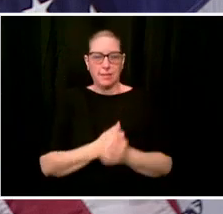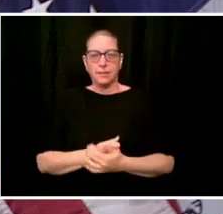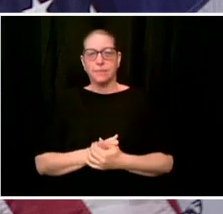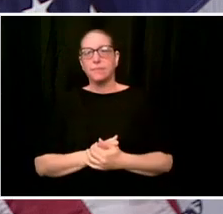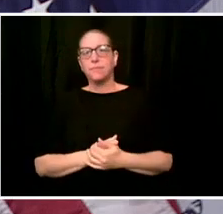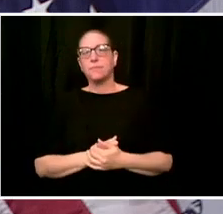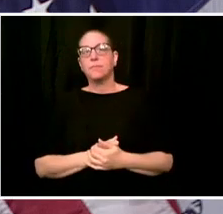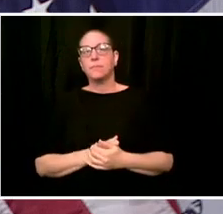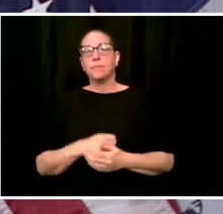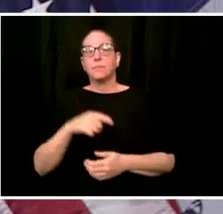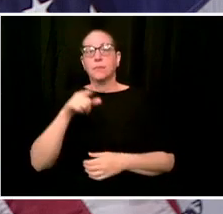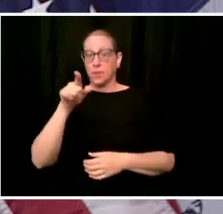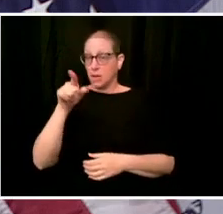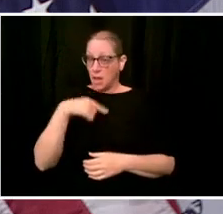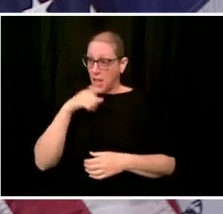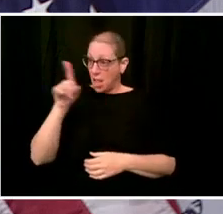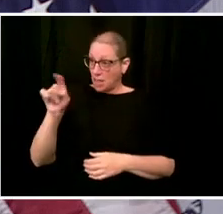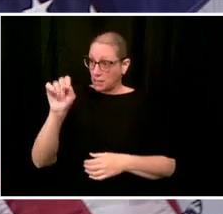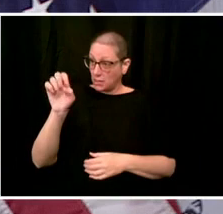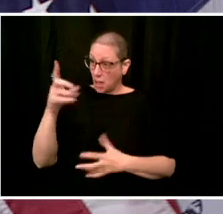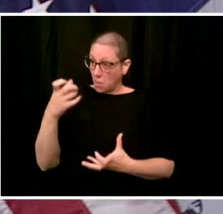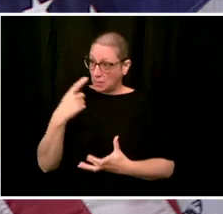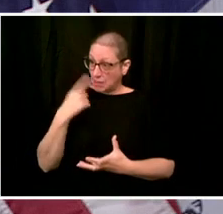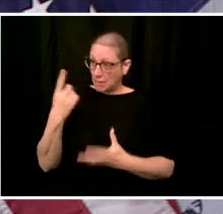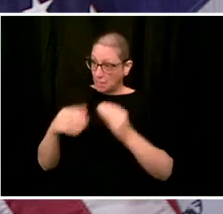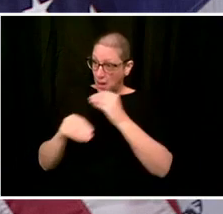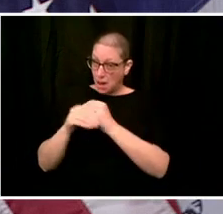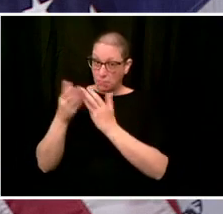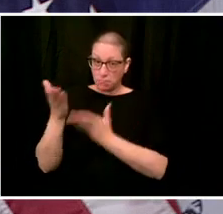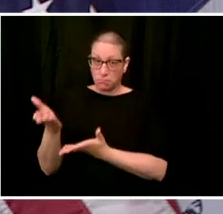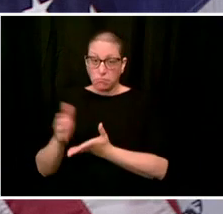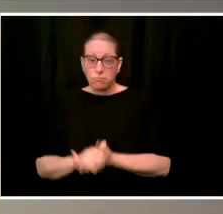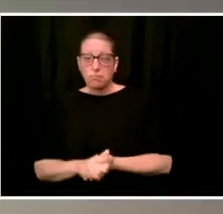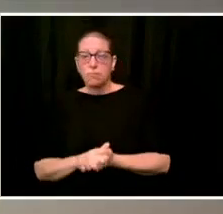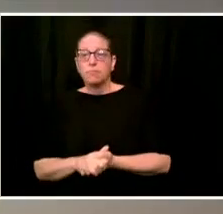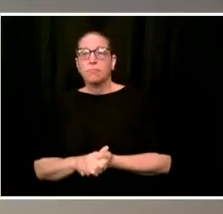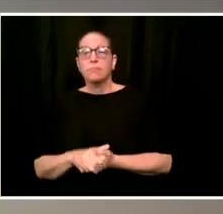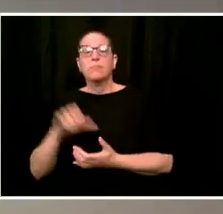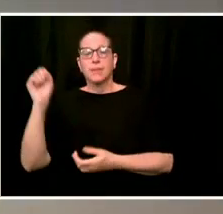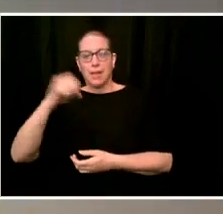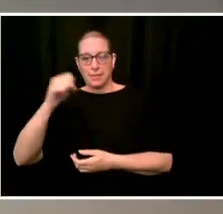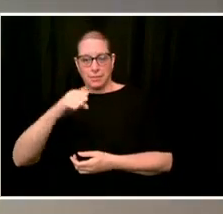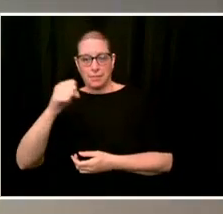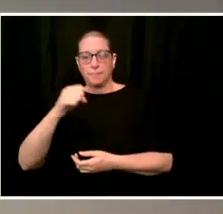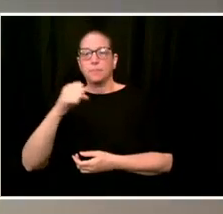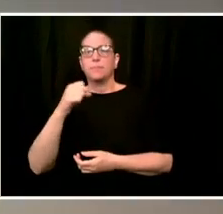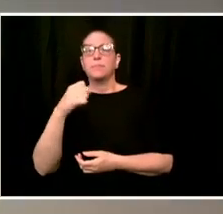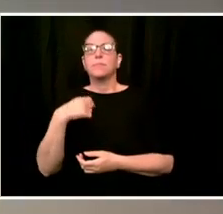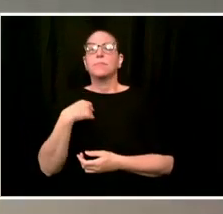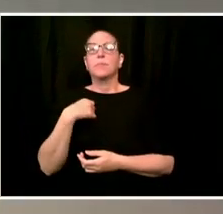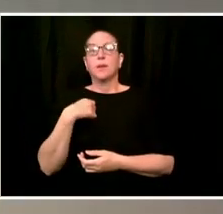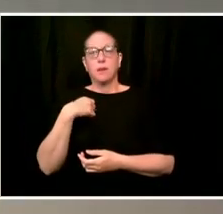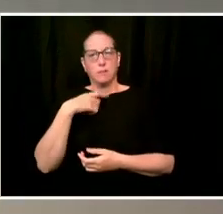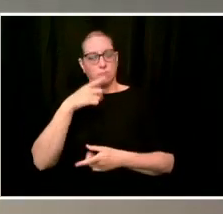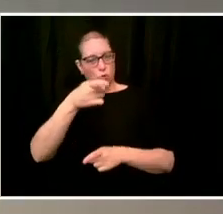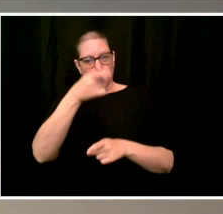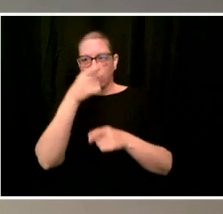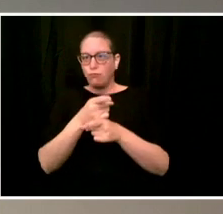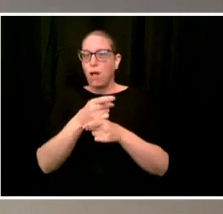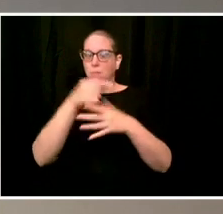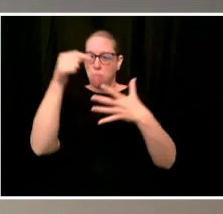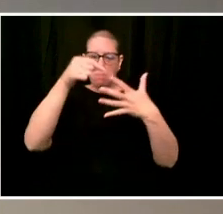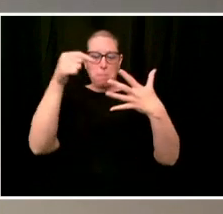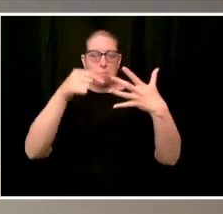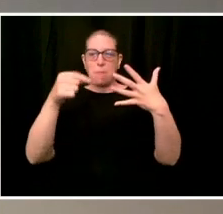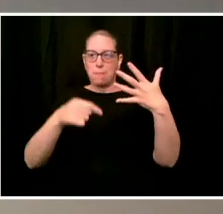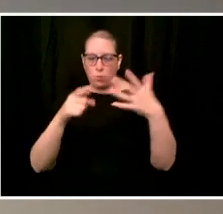Yes, thank you, Mr. Mayor. So the mayor hit all of the main points there. I'll reiterate a couple. The process we've set out is to